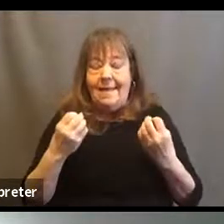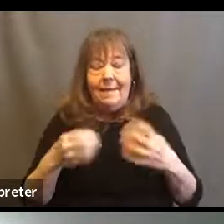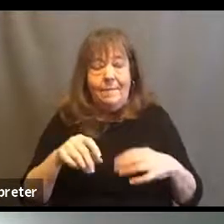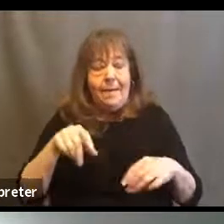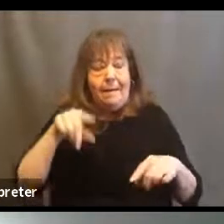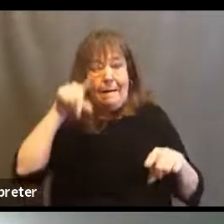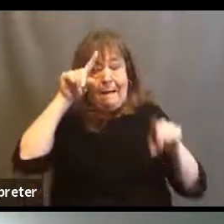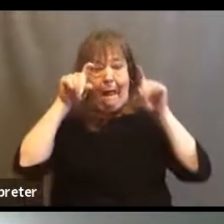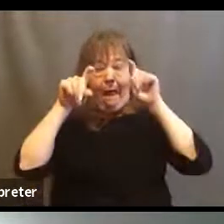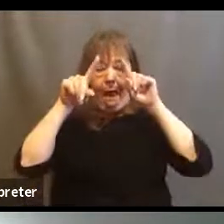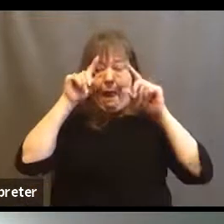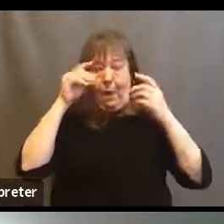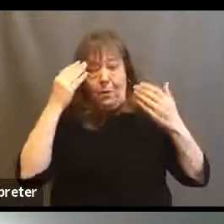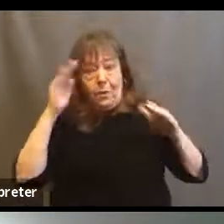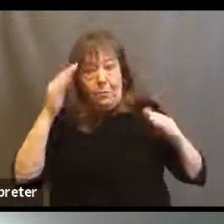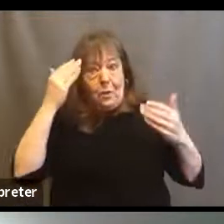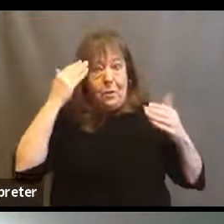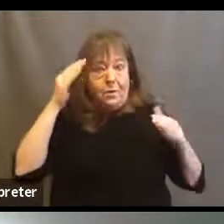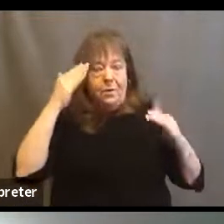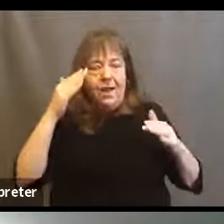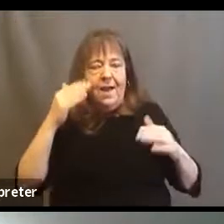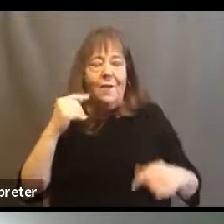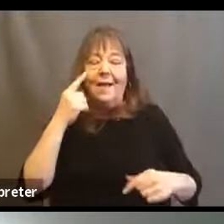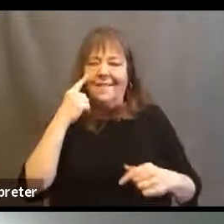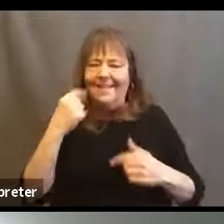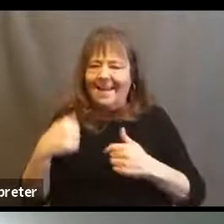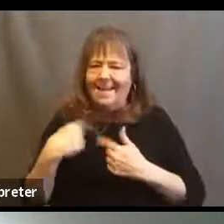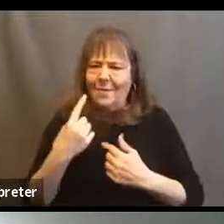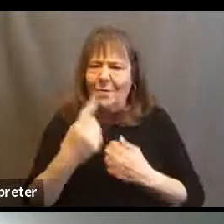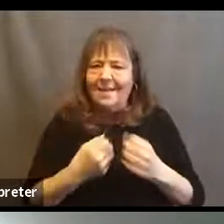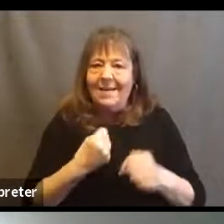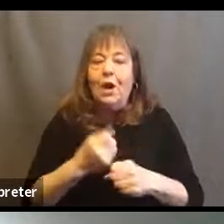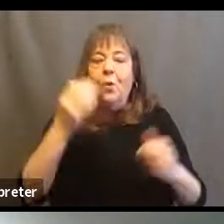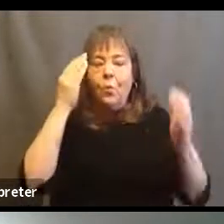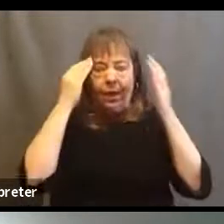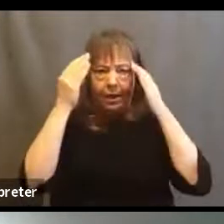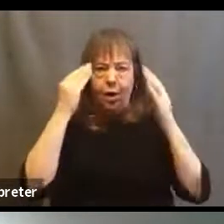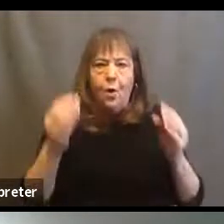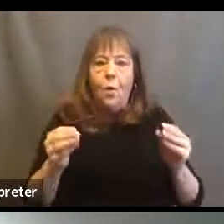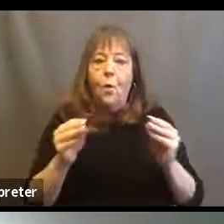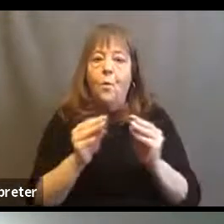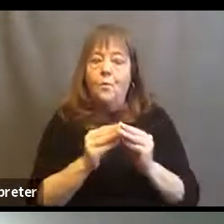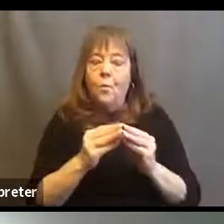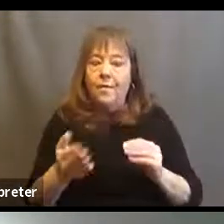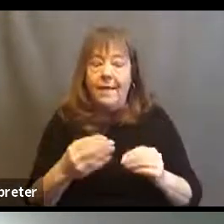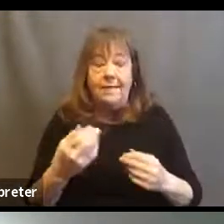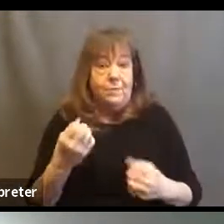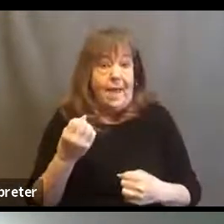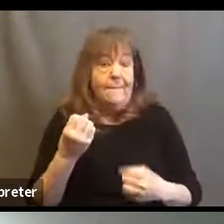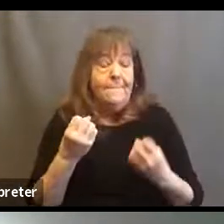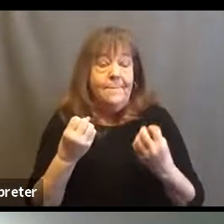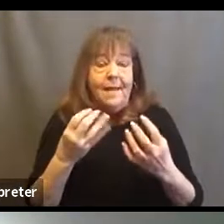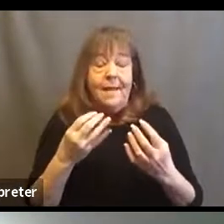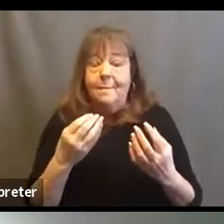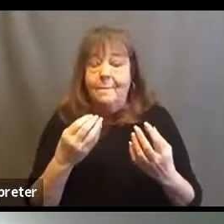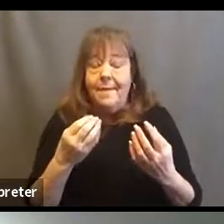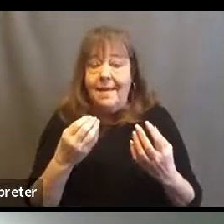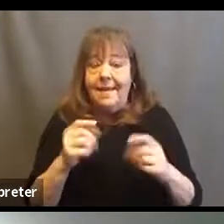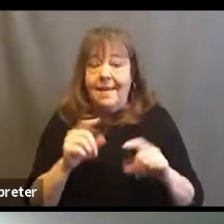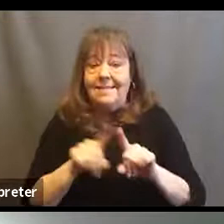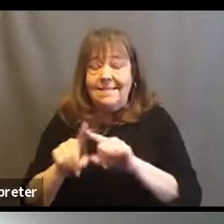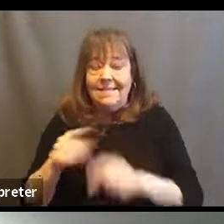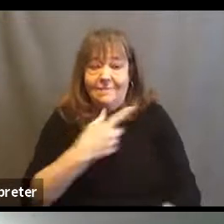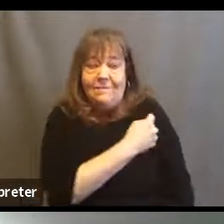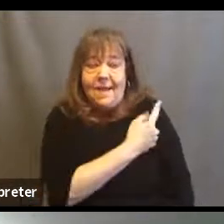unknowns, and how much we've advanced here in a year in terms of now we have multiple vaccines. We've had an outstanding brisk